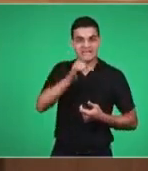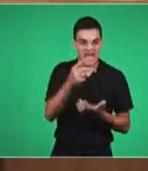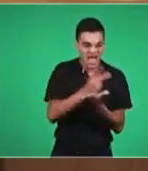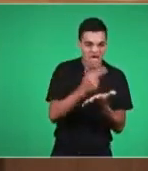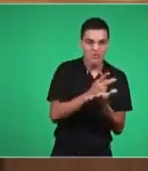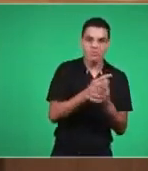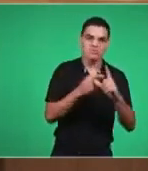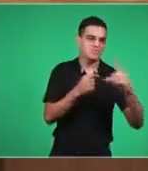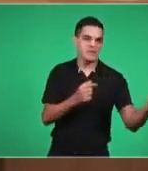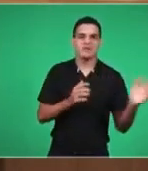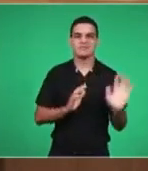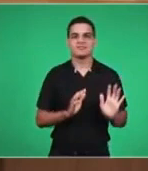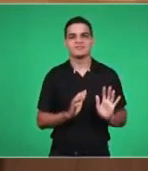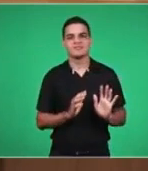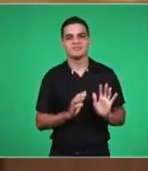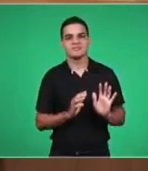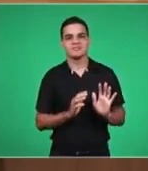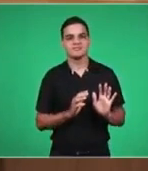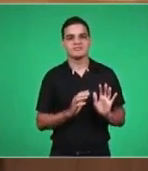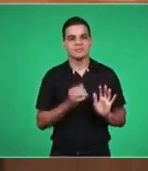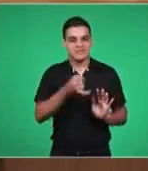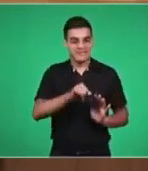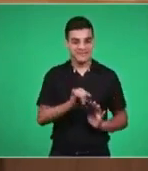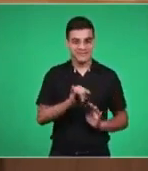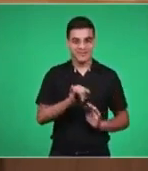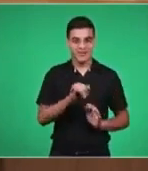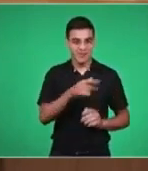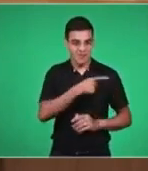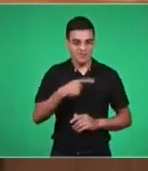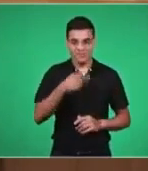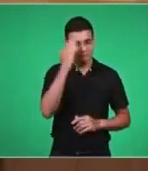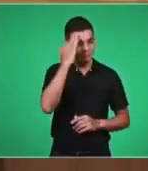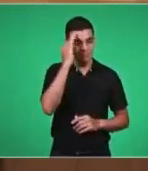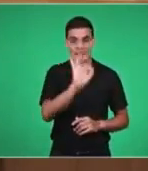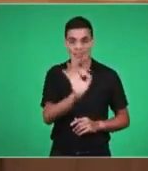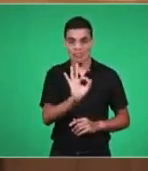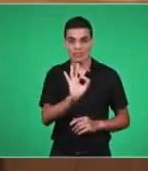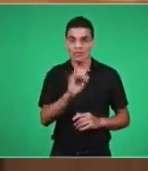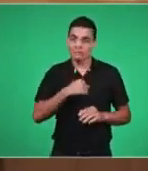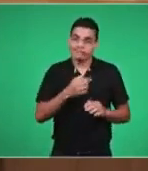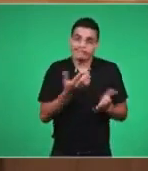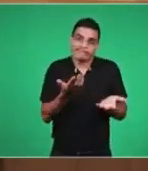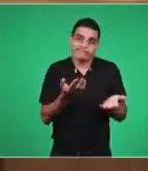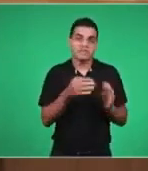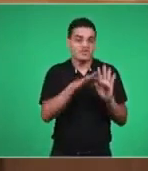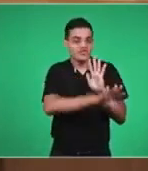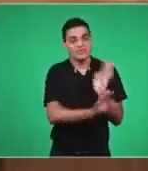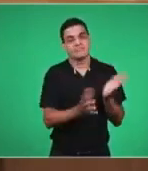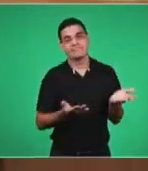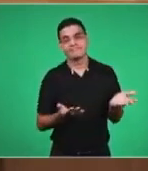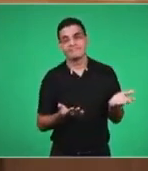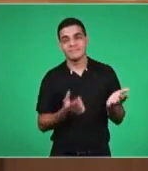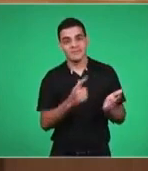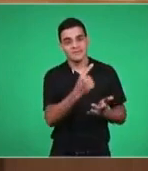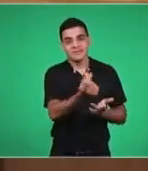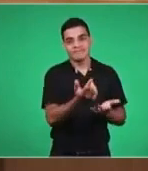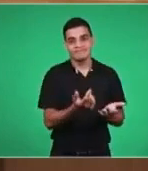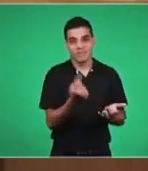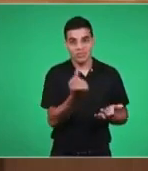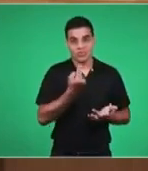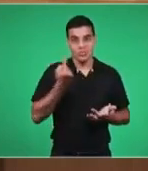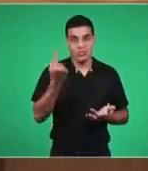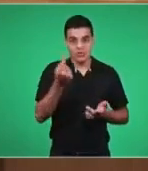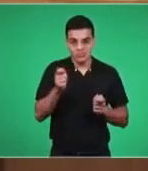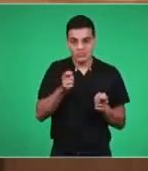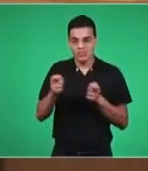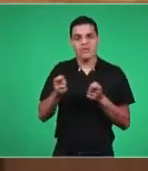If we do anything wrong, kick them out. That's what the government is going to do. They're going to correct these wrongs.